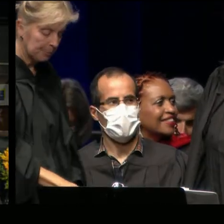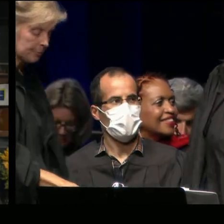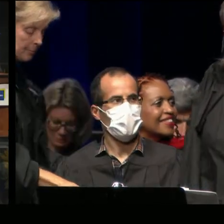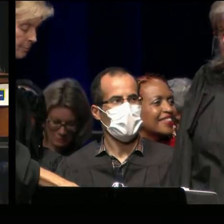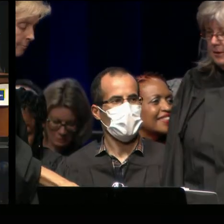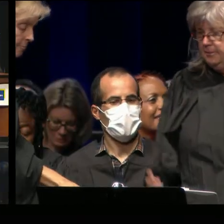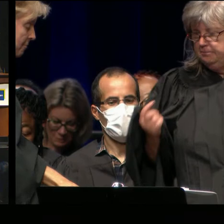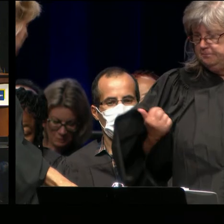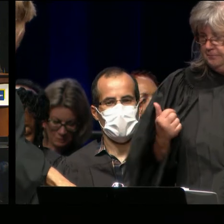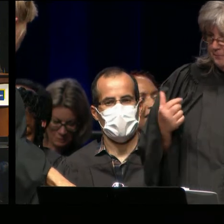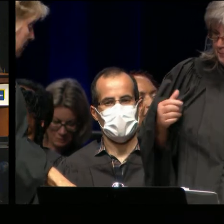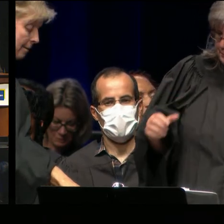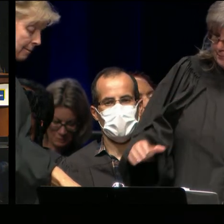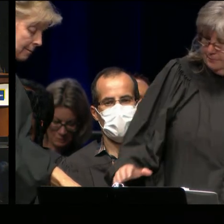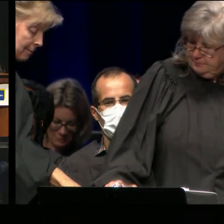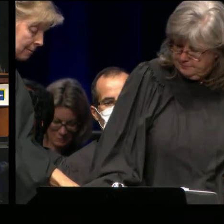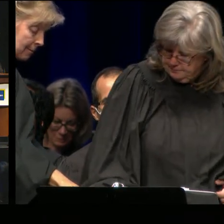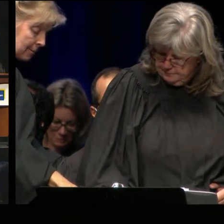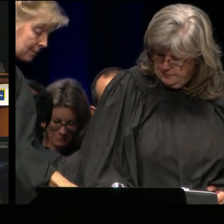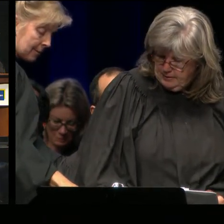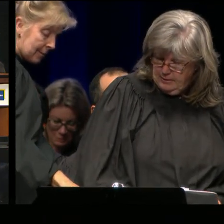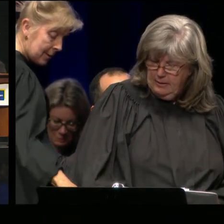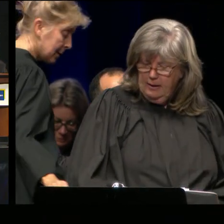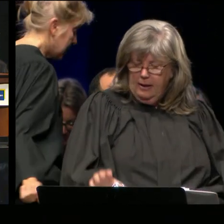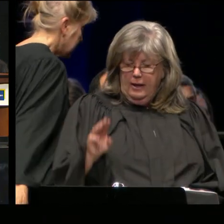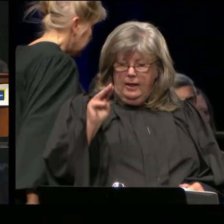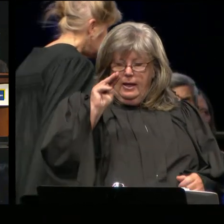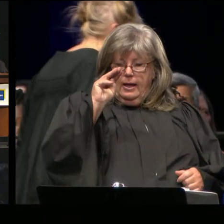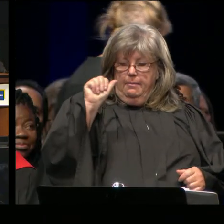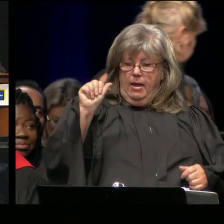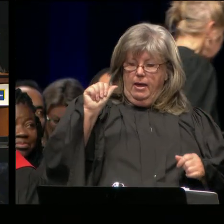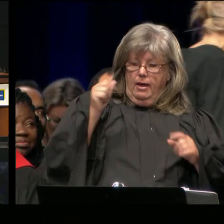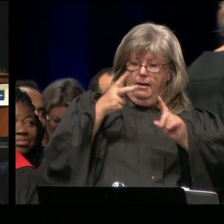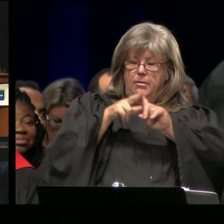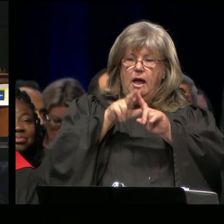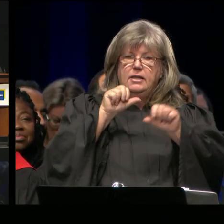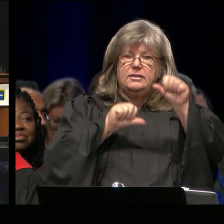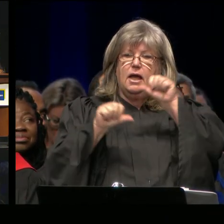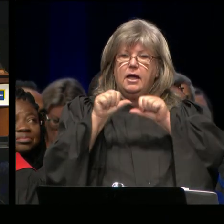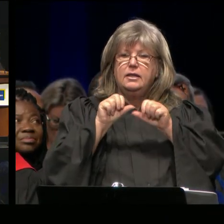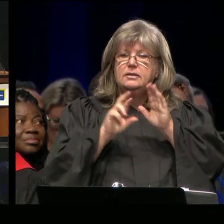Master of Applied Science in Aerospace Engineering.